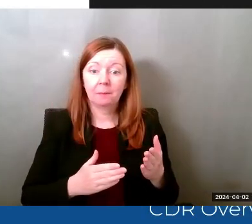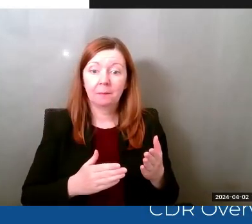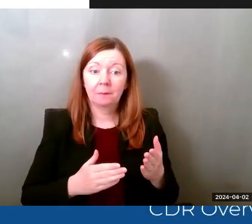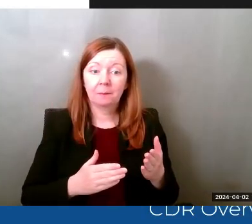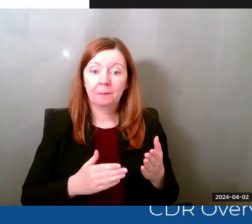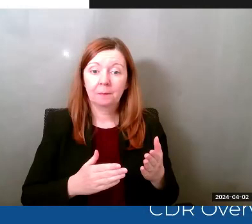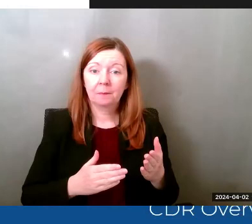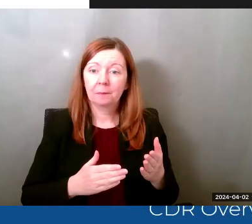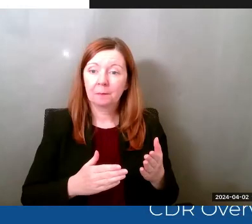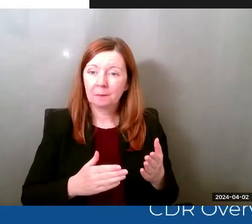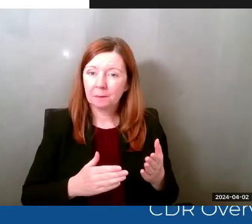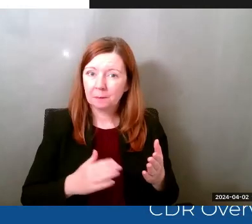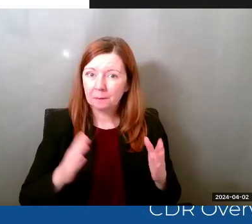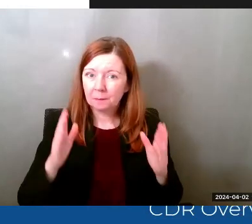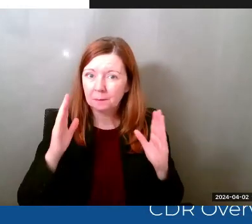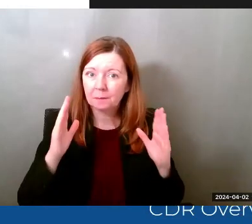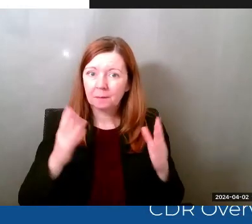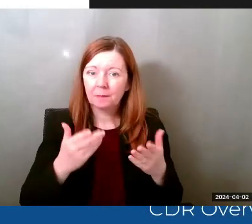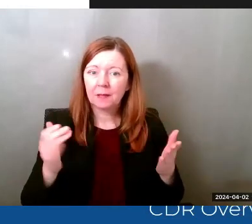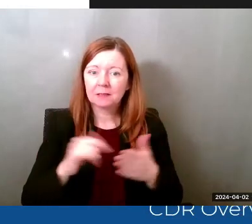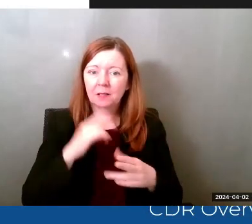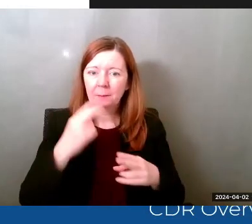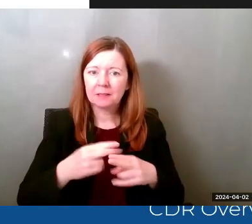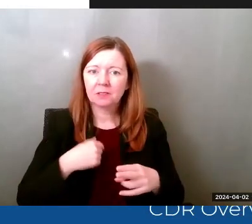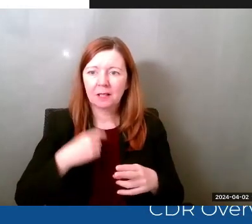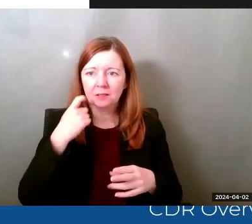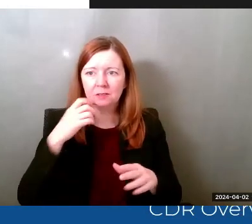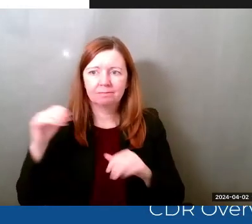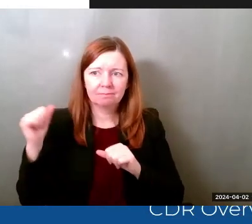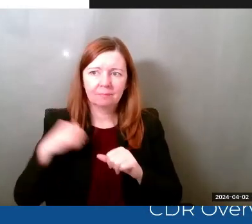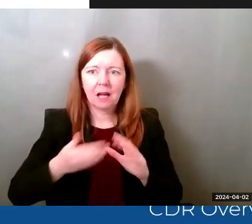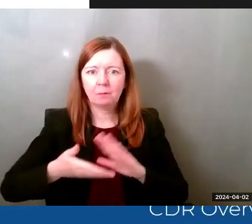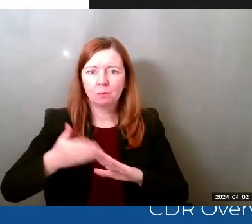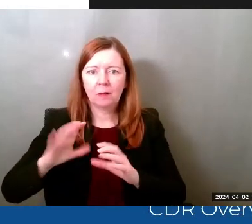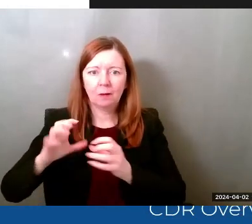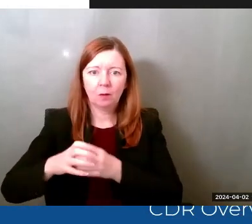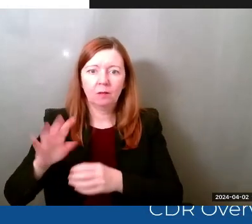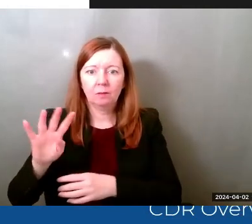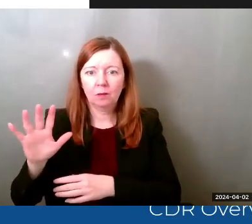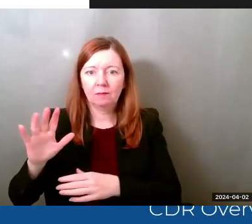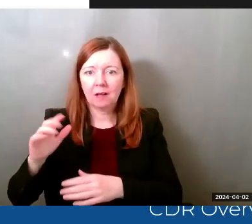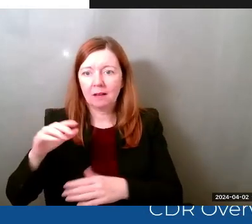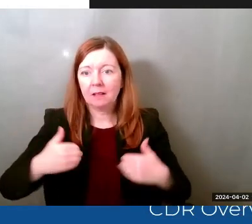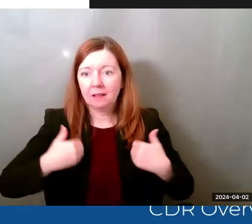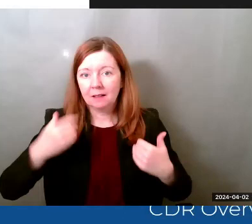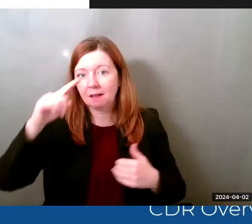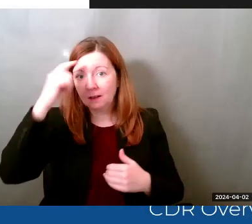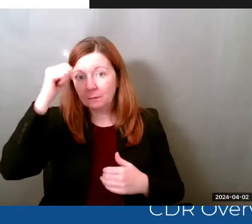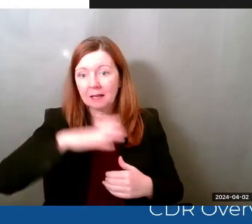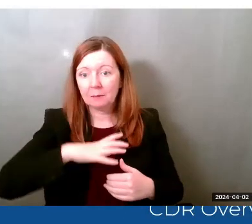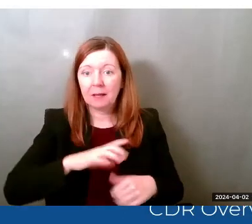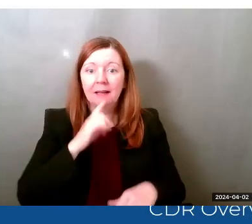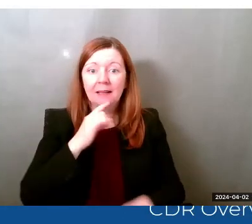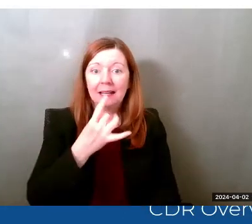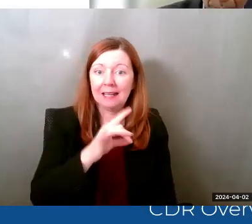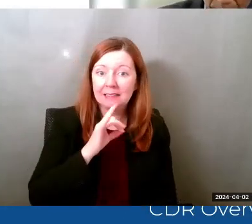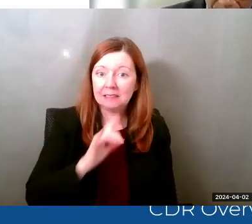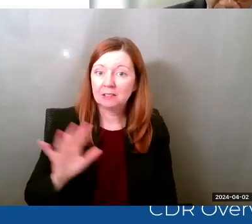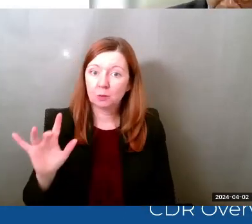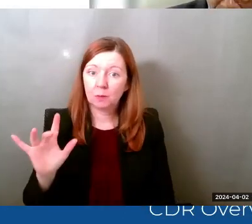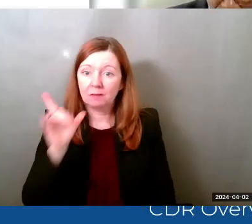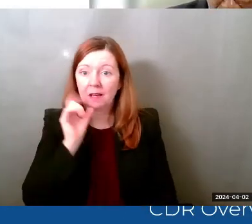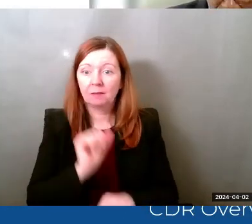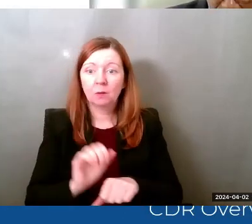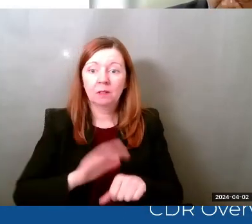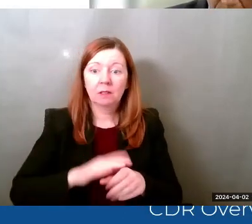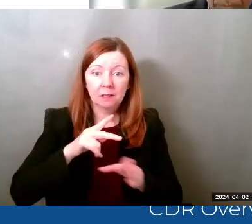taking heed to some things that's being mentioned. I just stepped out. I'm actually running a cohort of 45 young Black men, 18 to 25. We work on